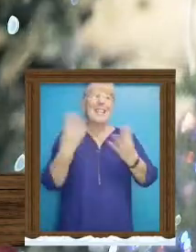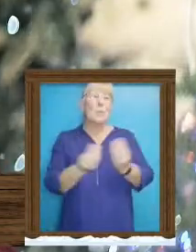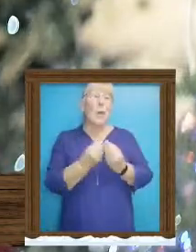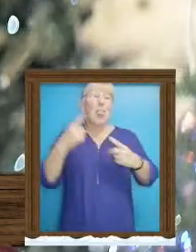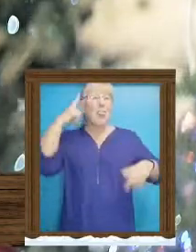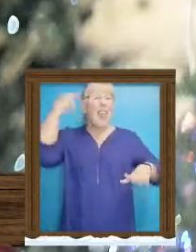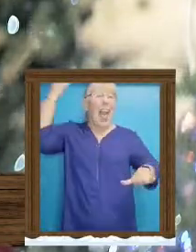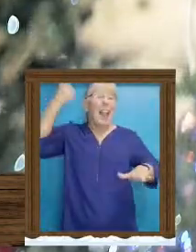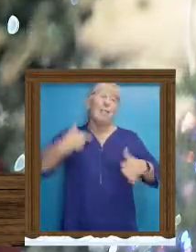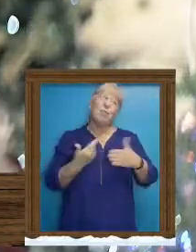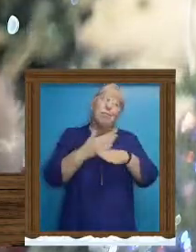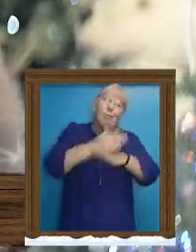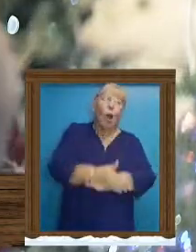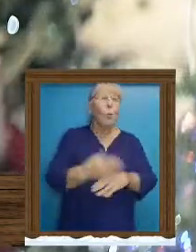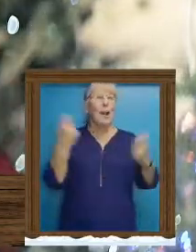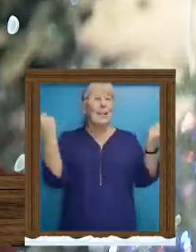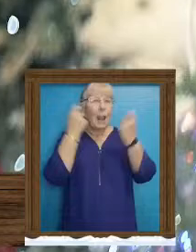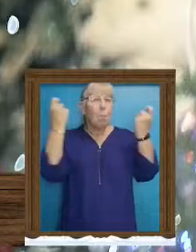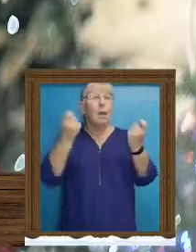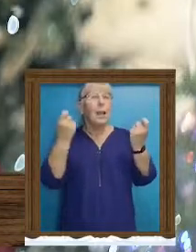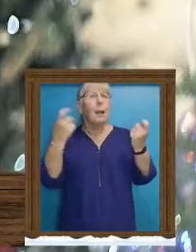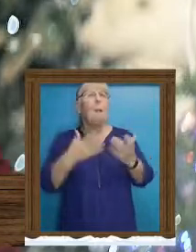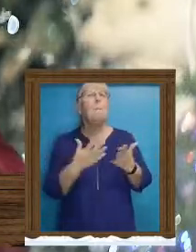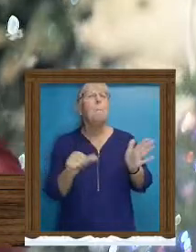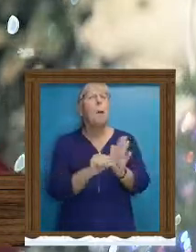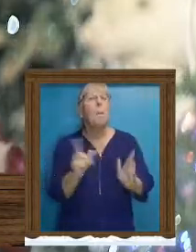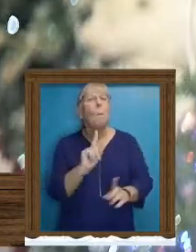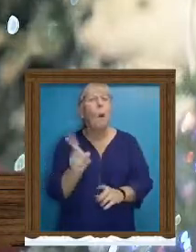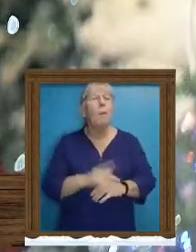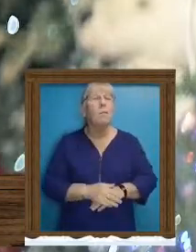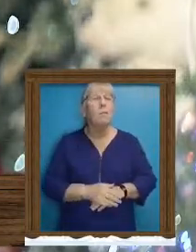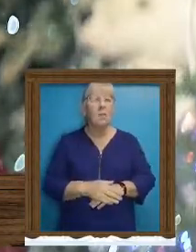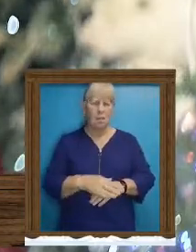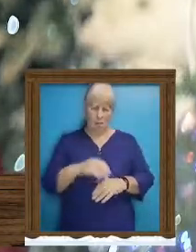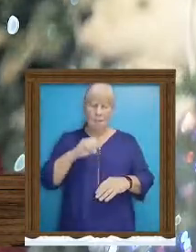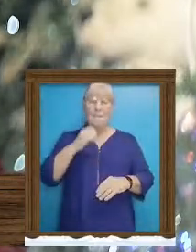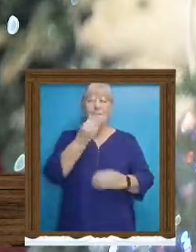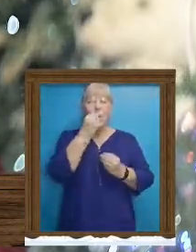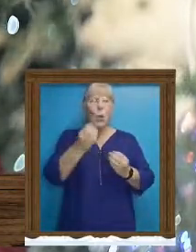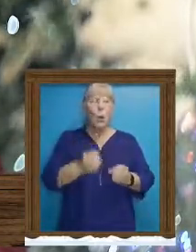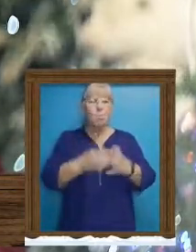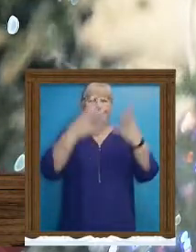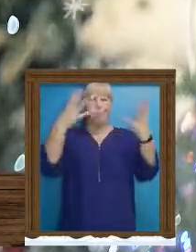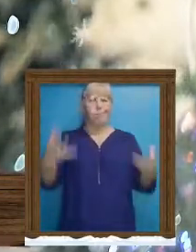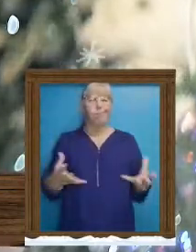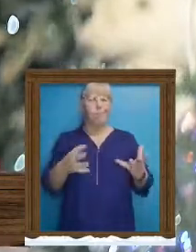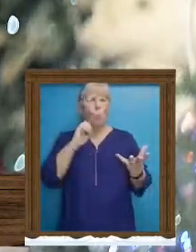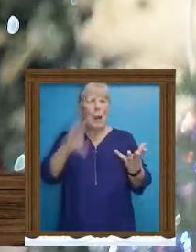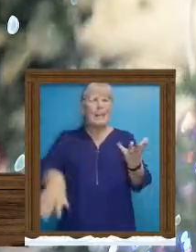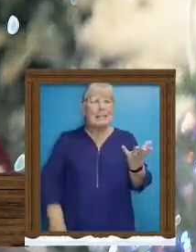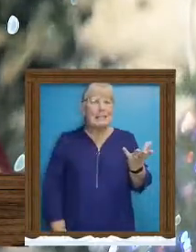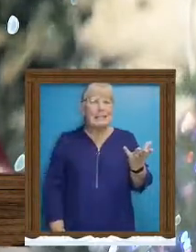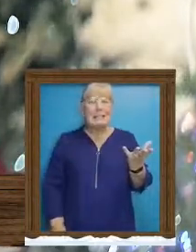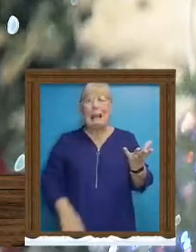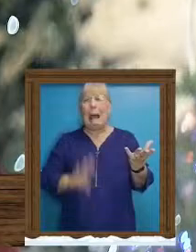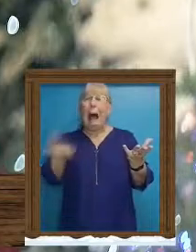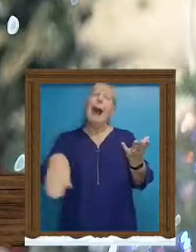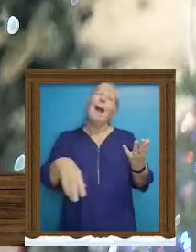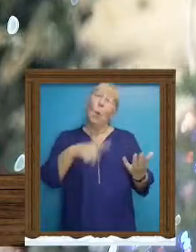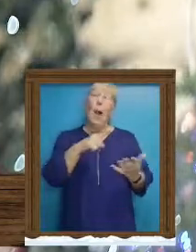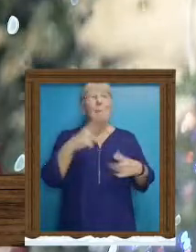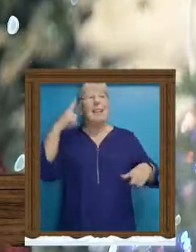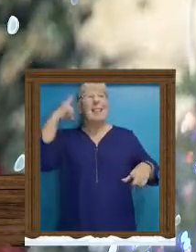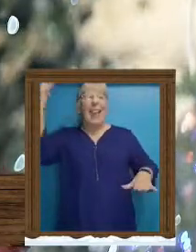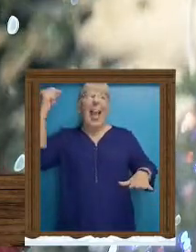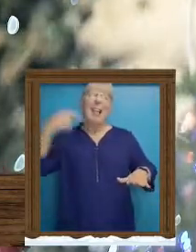elves this year. But the biggest problem we have is so much wasted food. Well, that's mainly because the elves only eat the